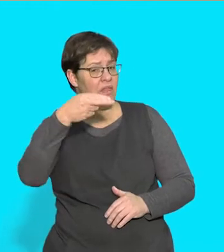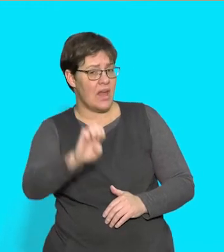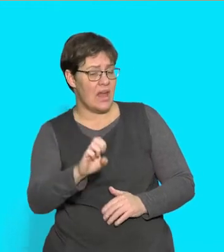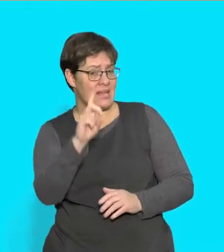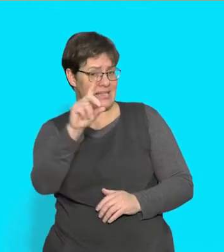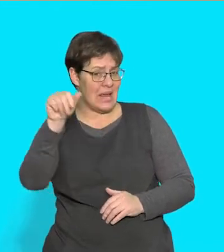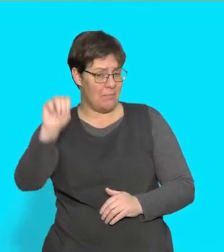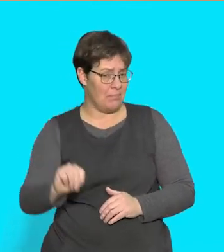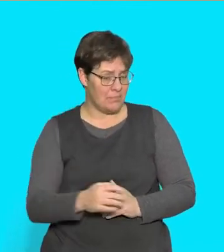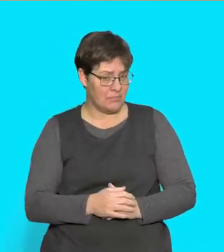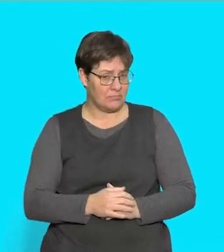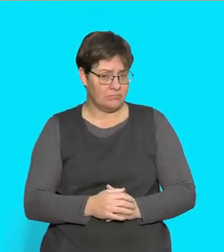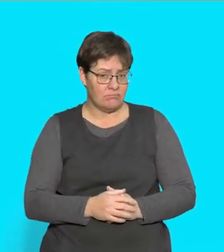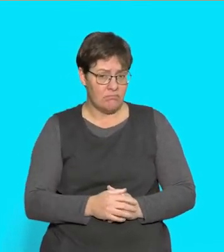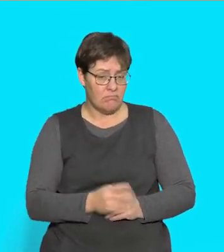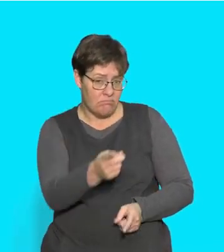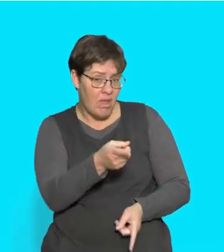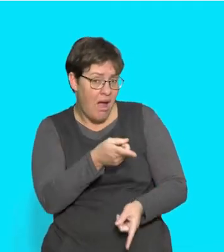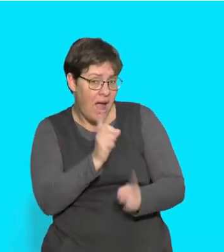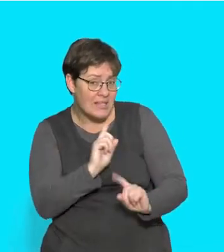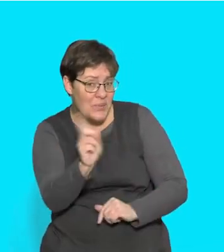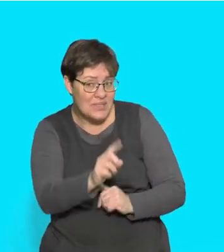Can you tell me the answer to that question?